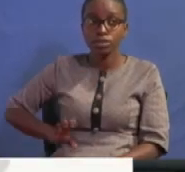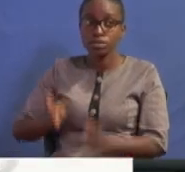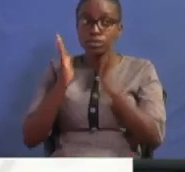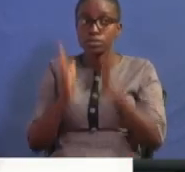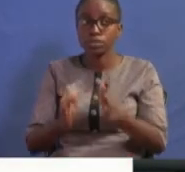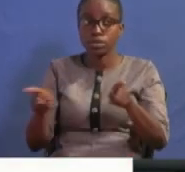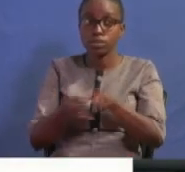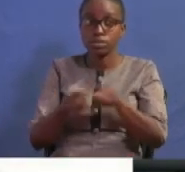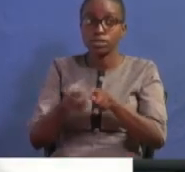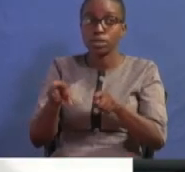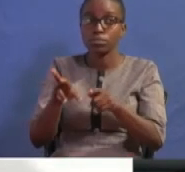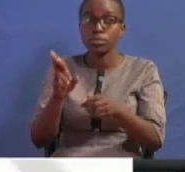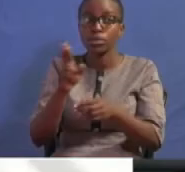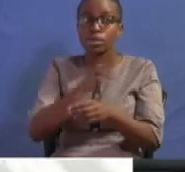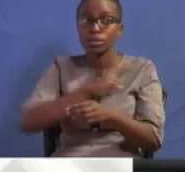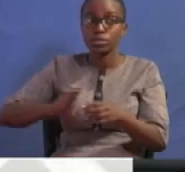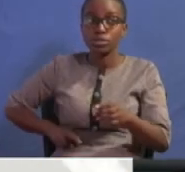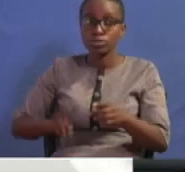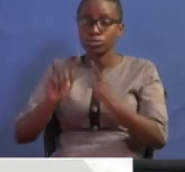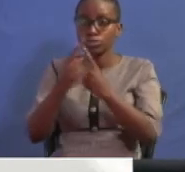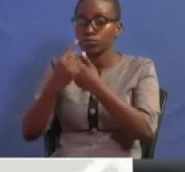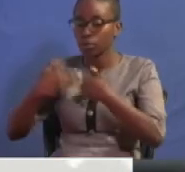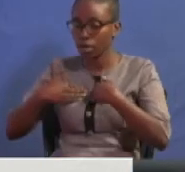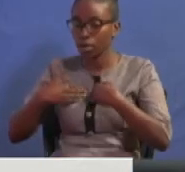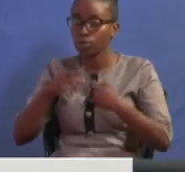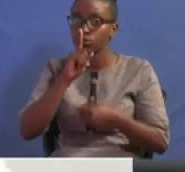as different religions, we will make sure that